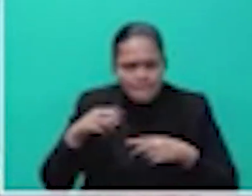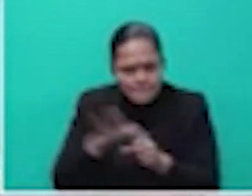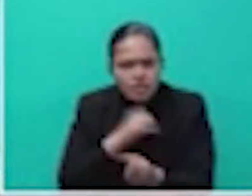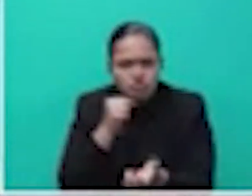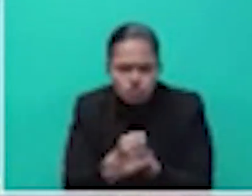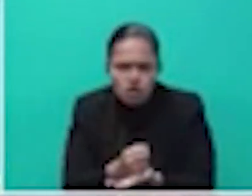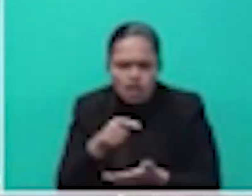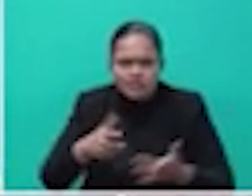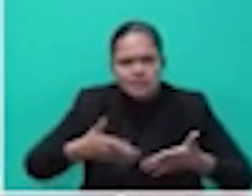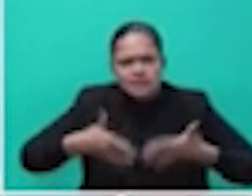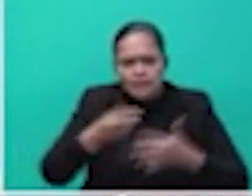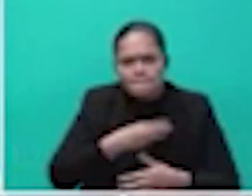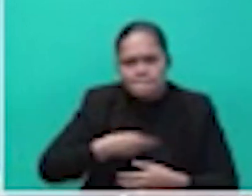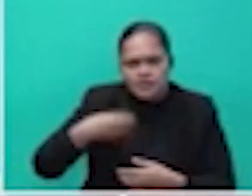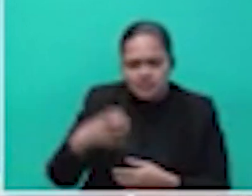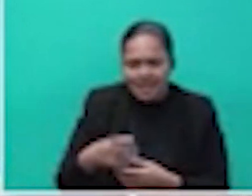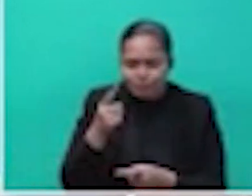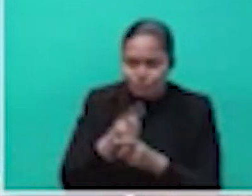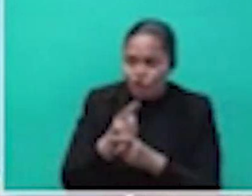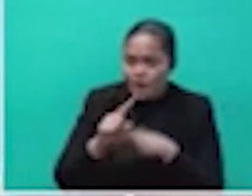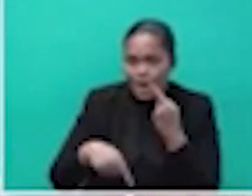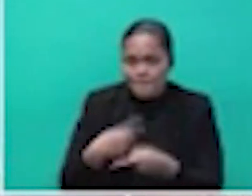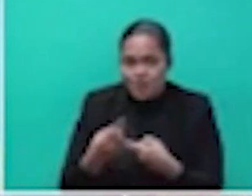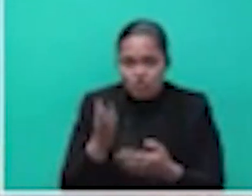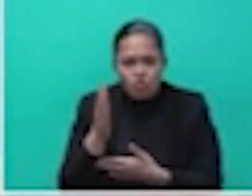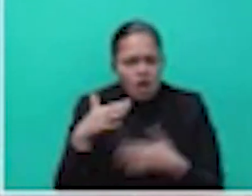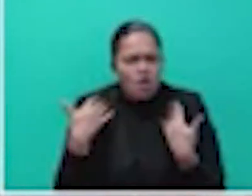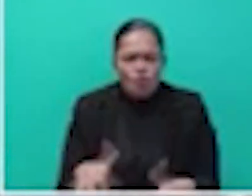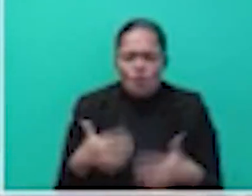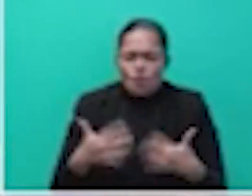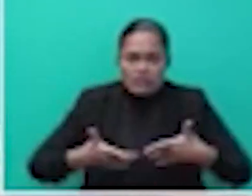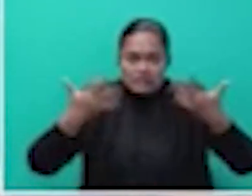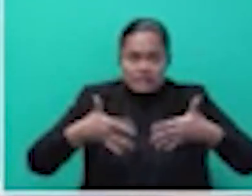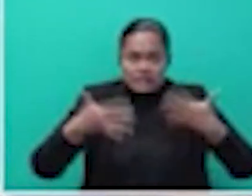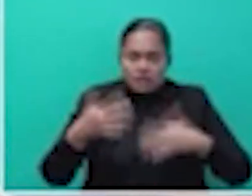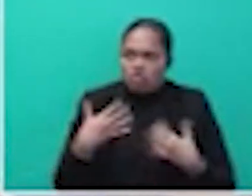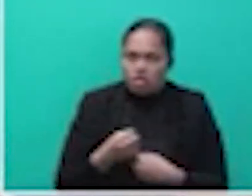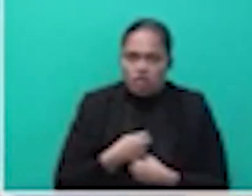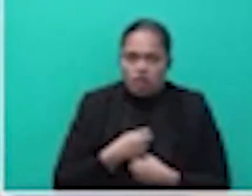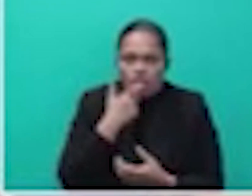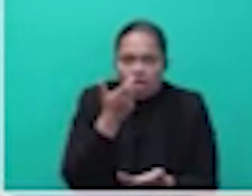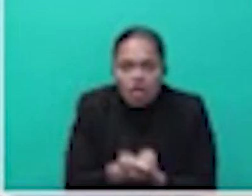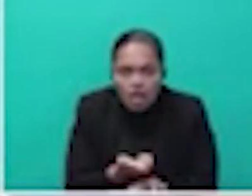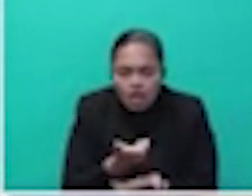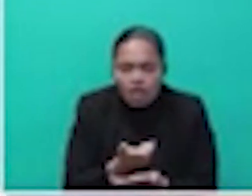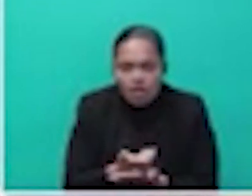of the statistics that the Minister has talked about here are quite shocking. I find it quite shocking.